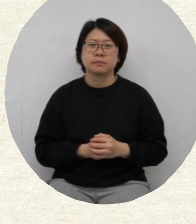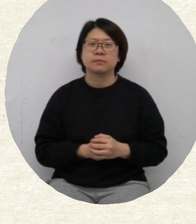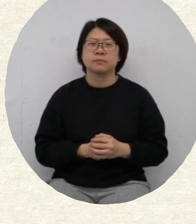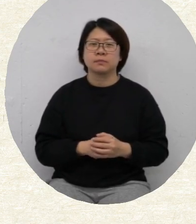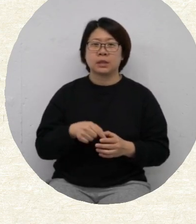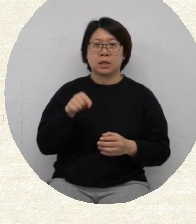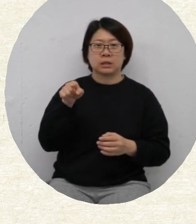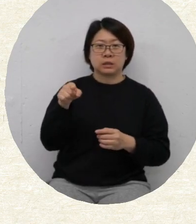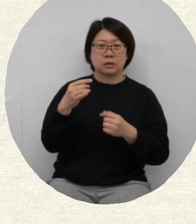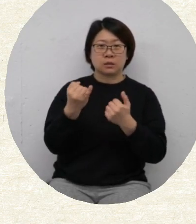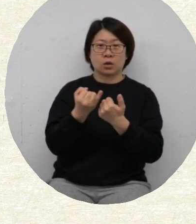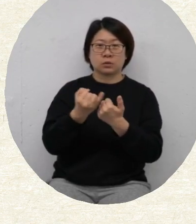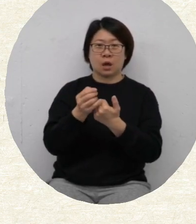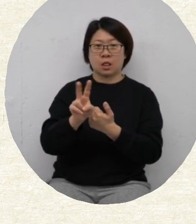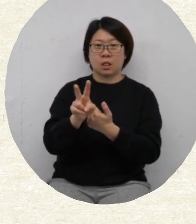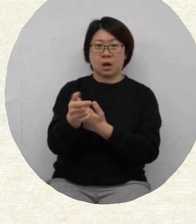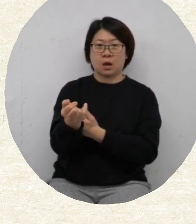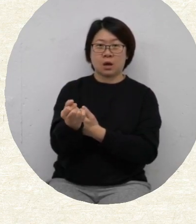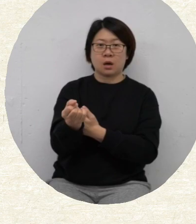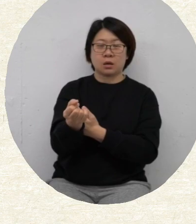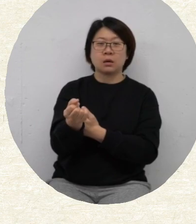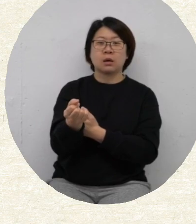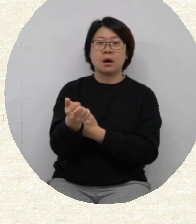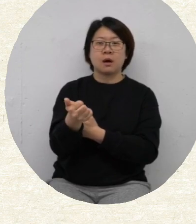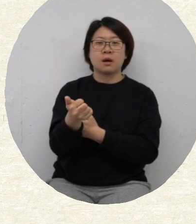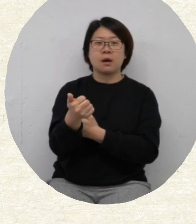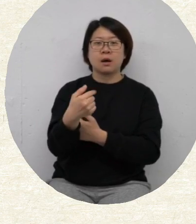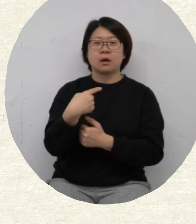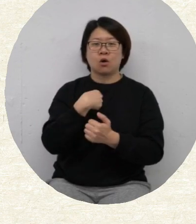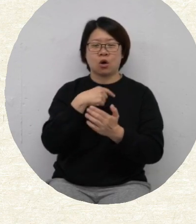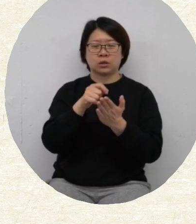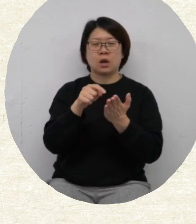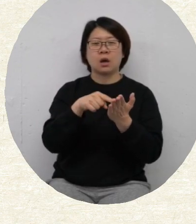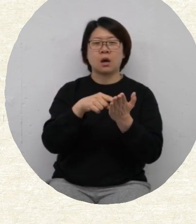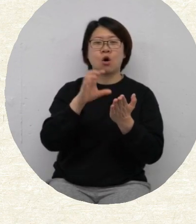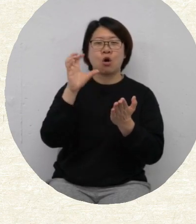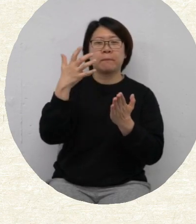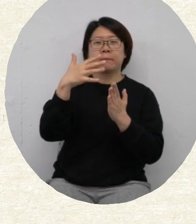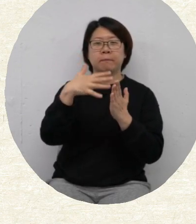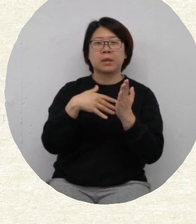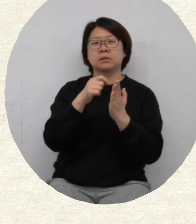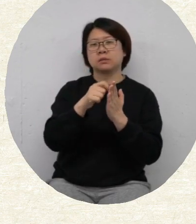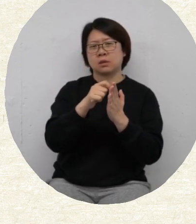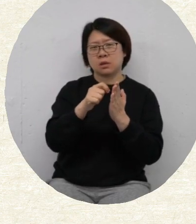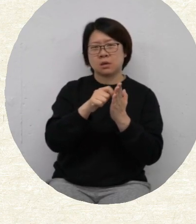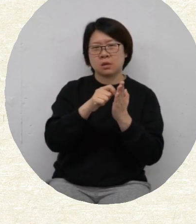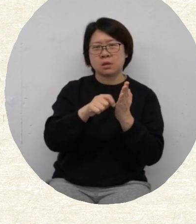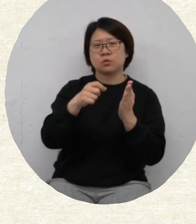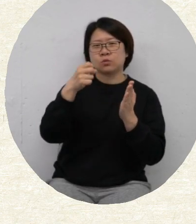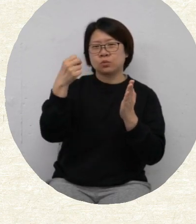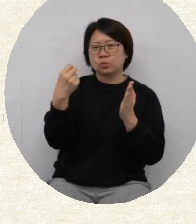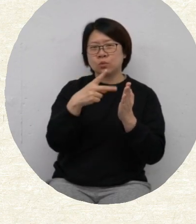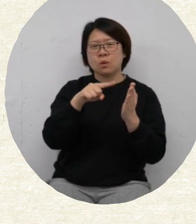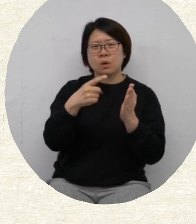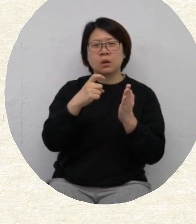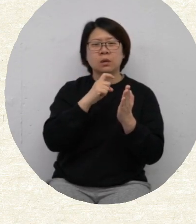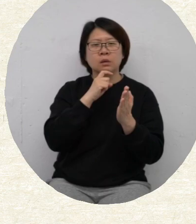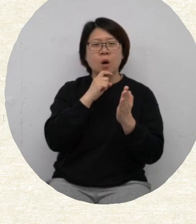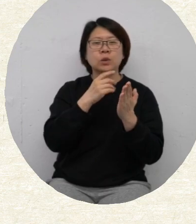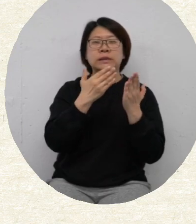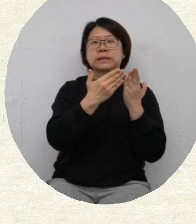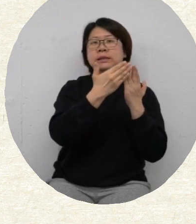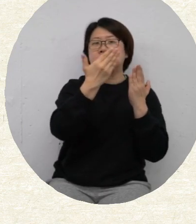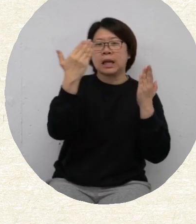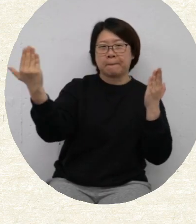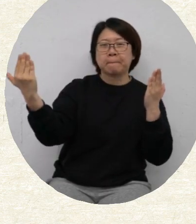right? They have a thesis exhibition, and then they have a written thesis that they have to write. Right. So